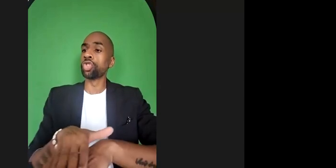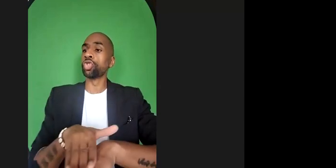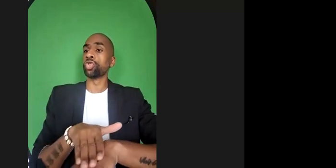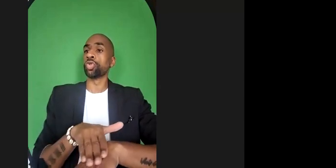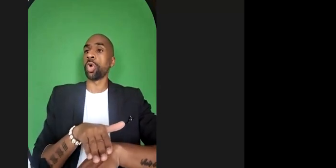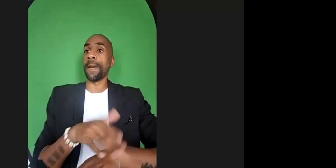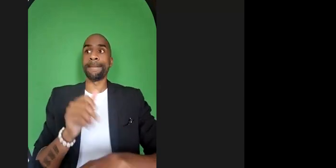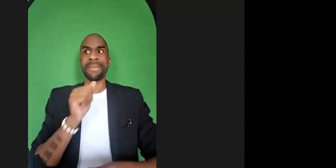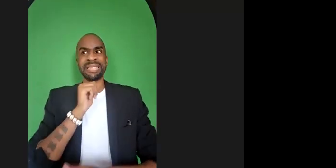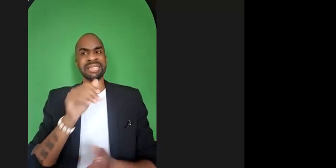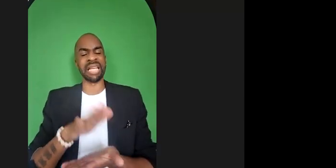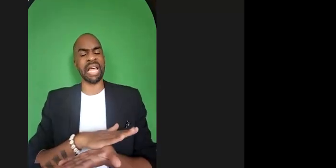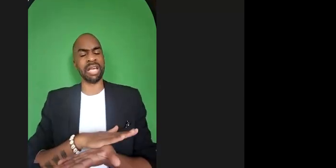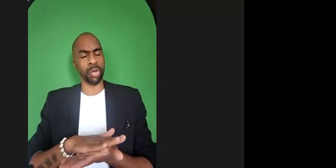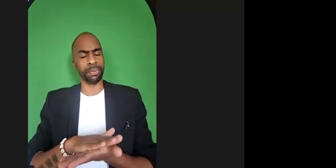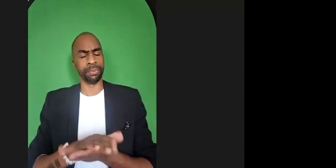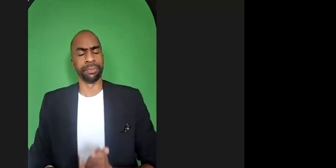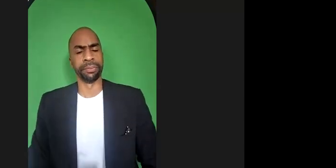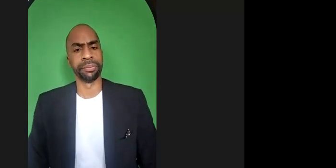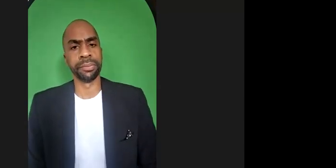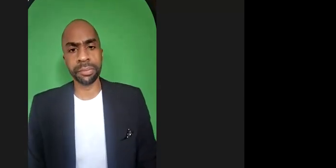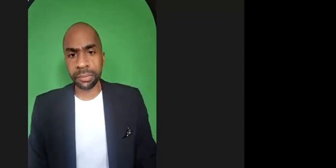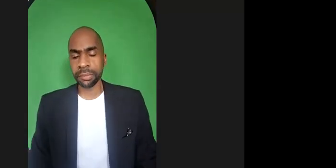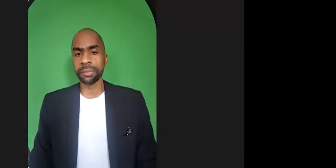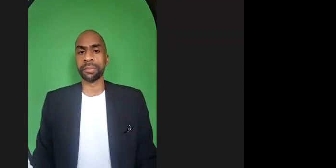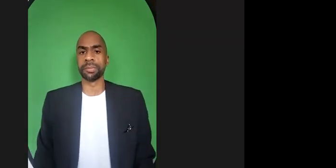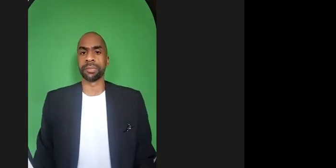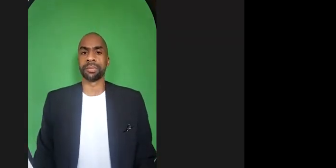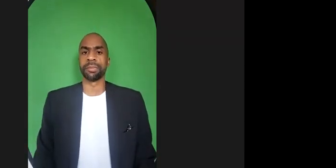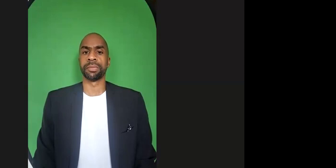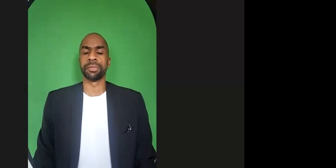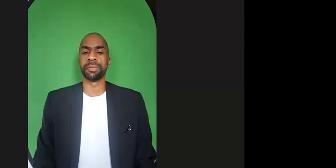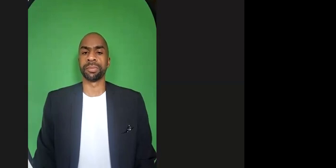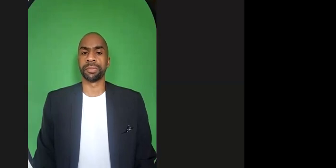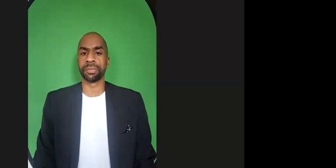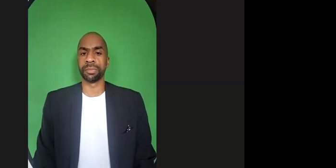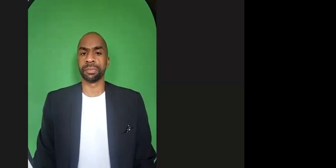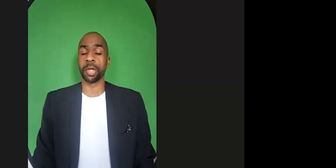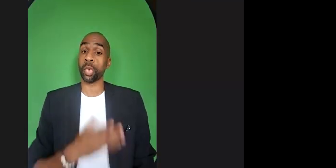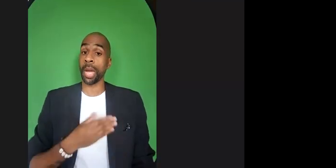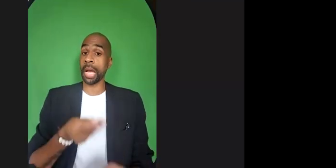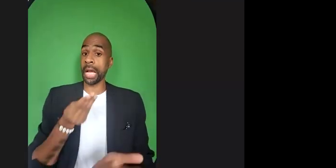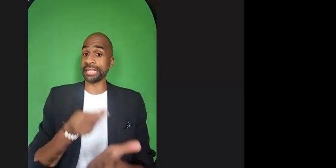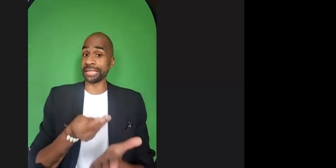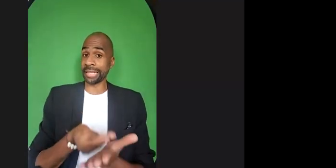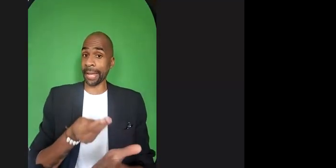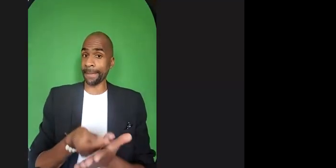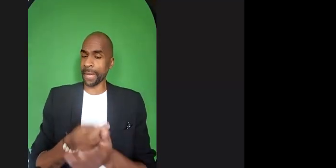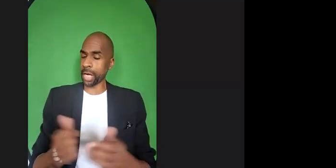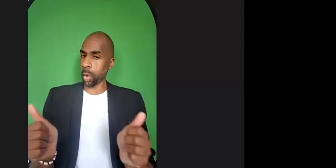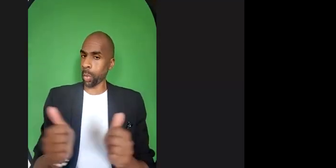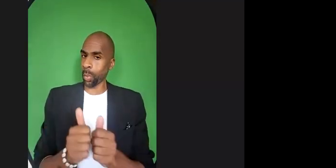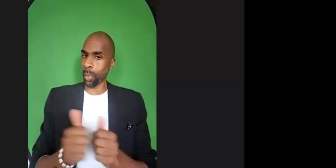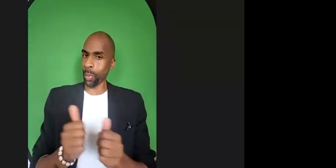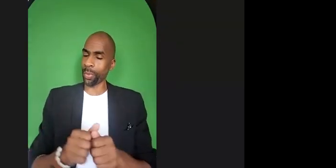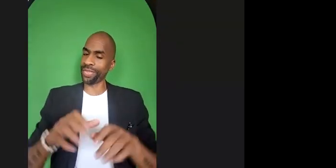years, in part funded by some significant money that came in through the ice bucket challenge